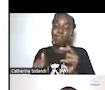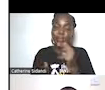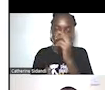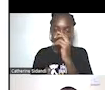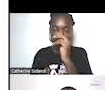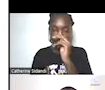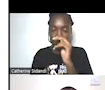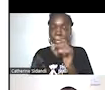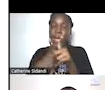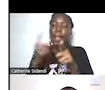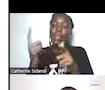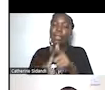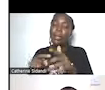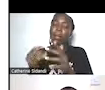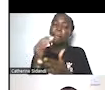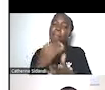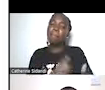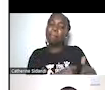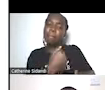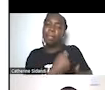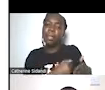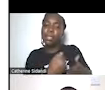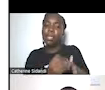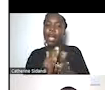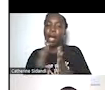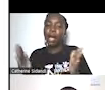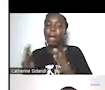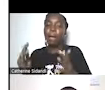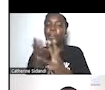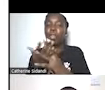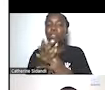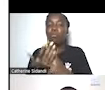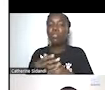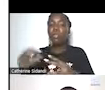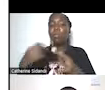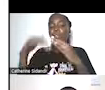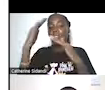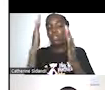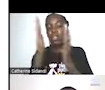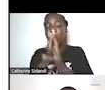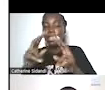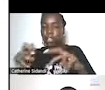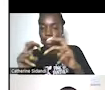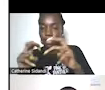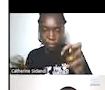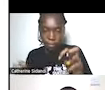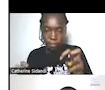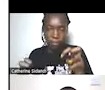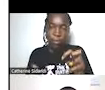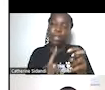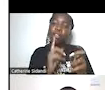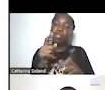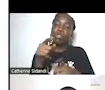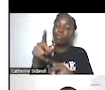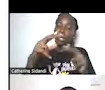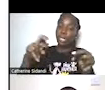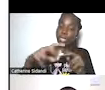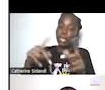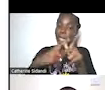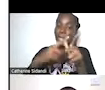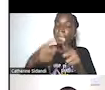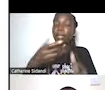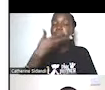gap between executives and analysts. A problem here, you do your analysis, give me the results, I will go